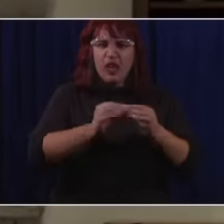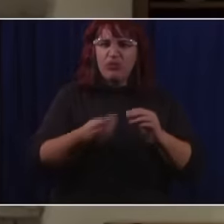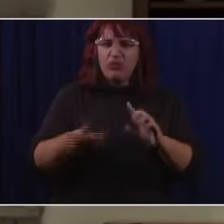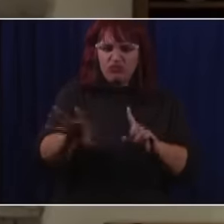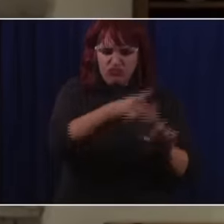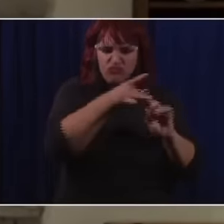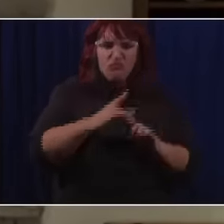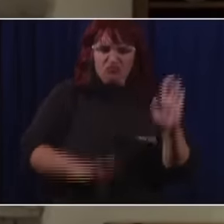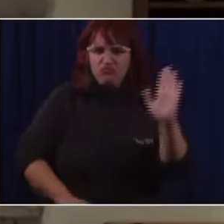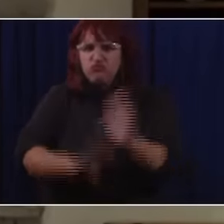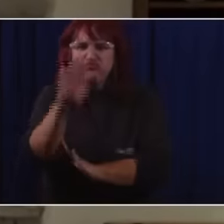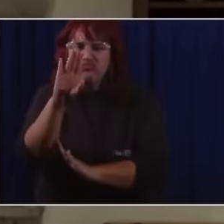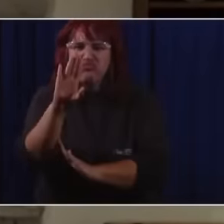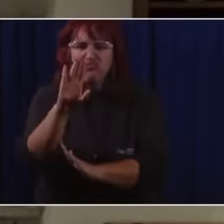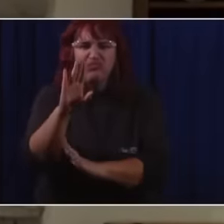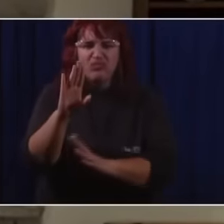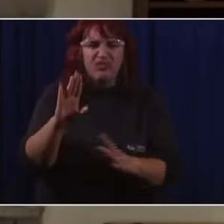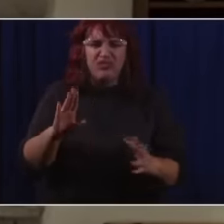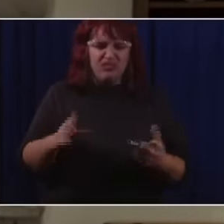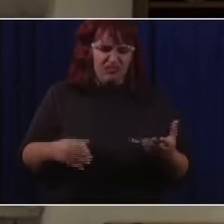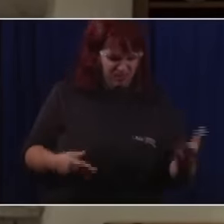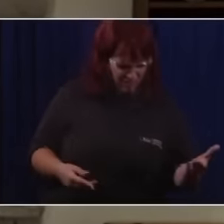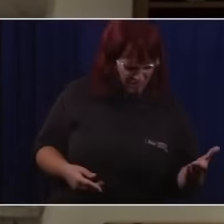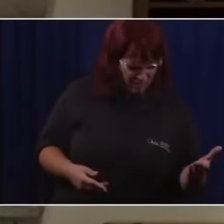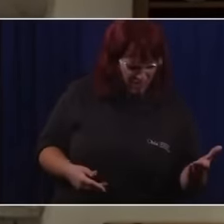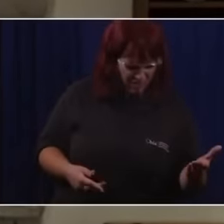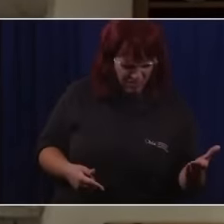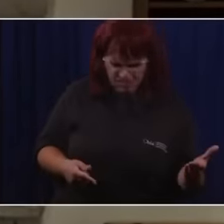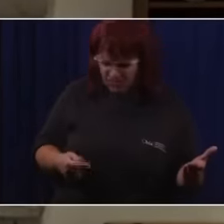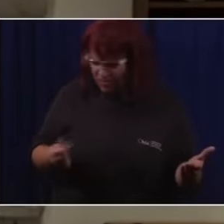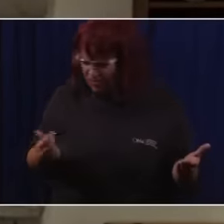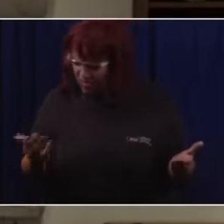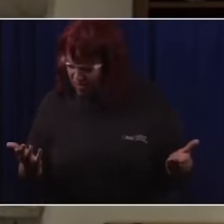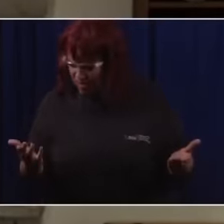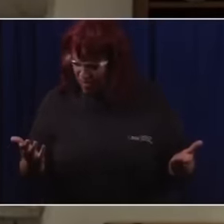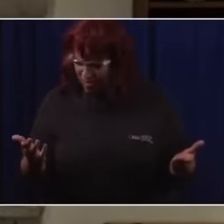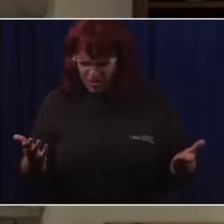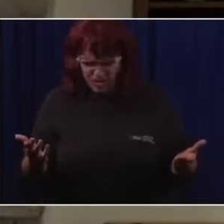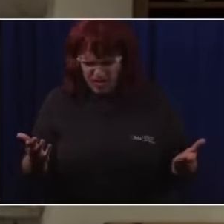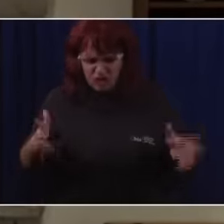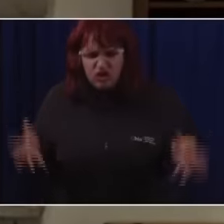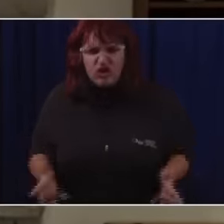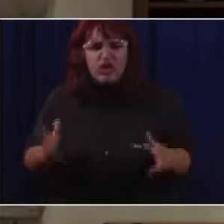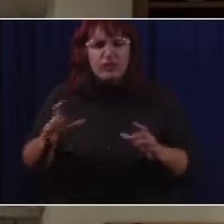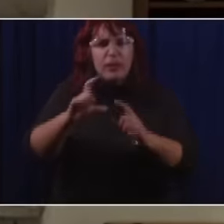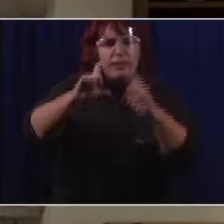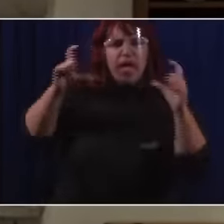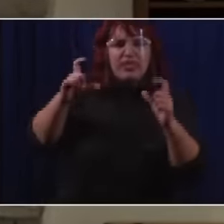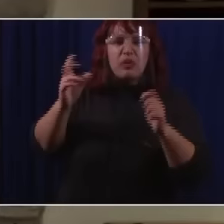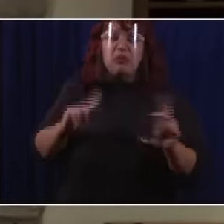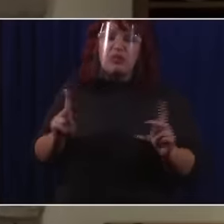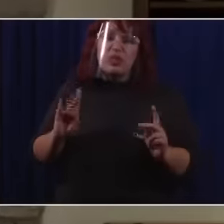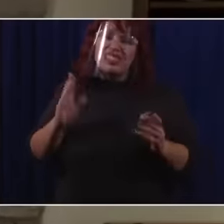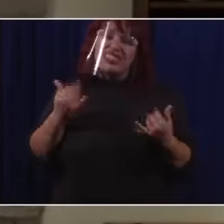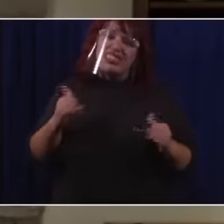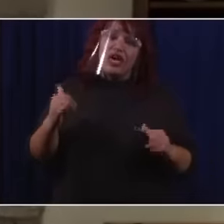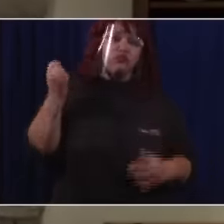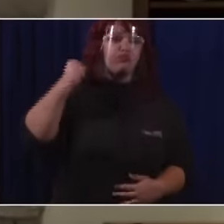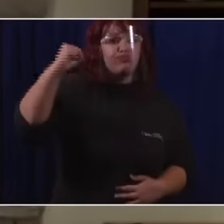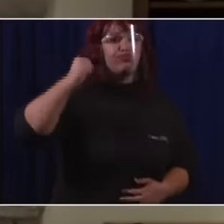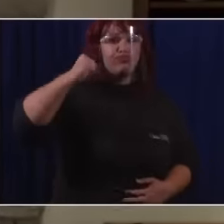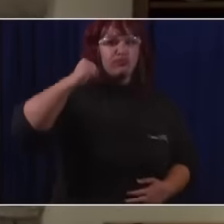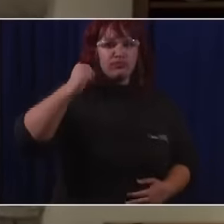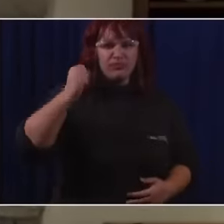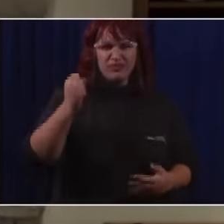And if so, how do you combat that when your words don't seem to be resonating with people? Thank you. Well, as I